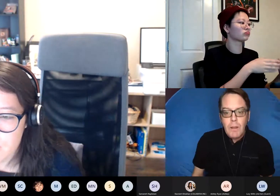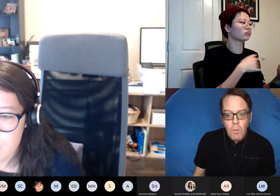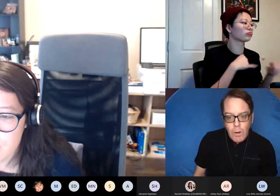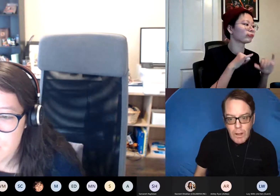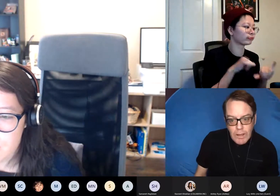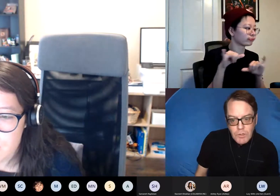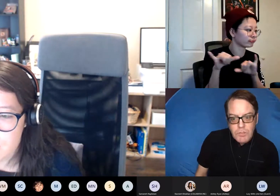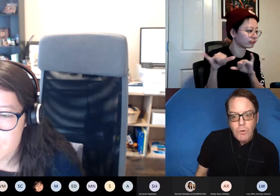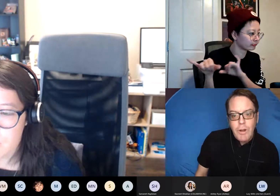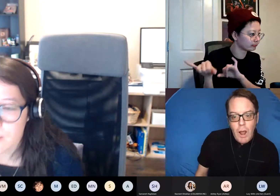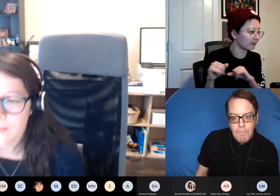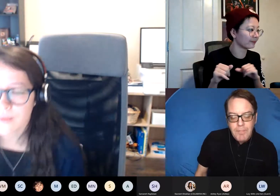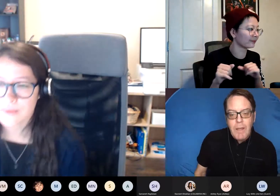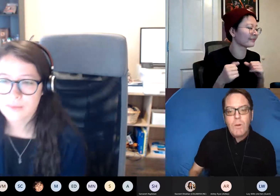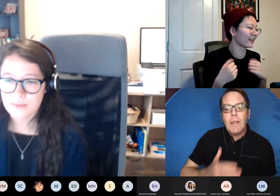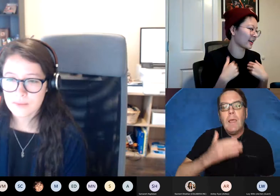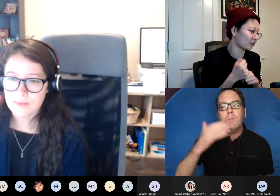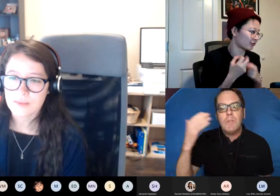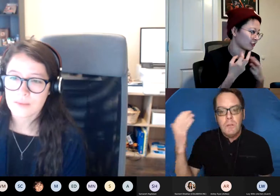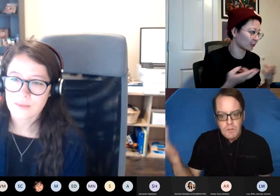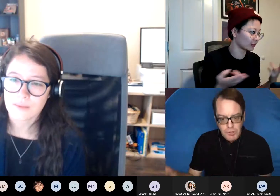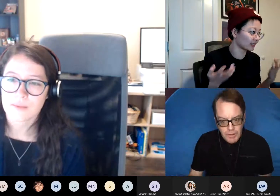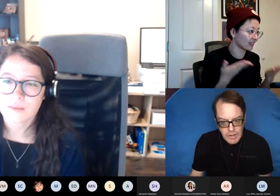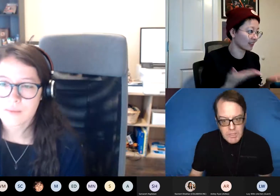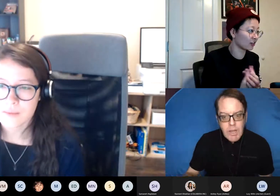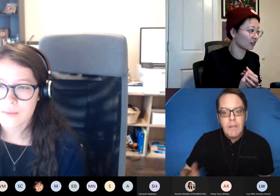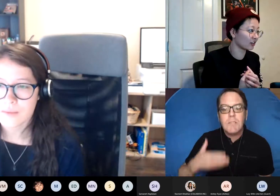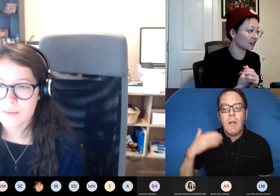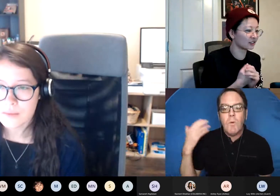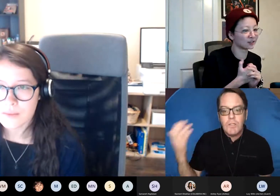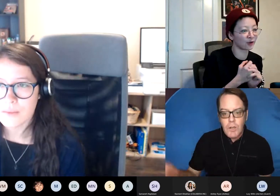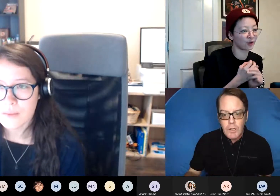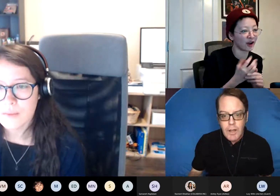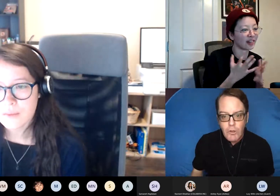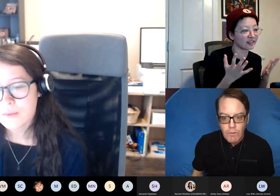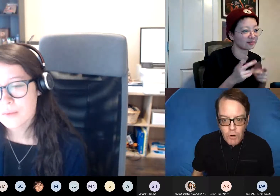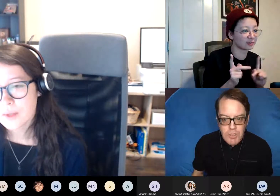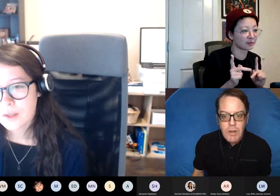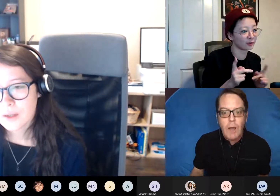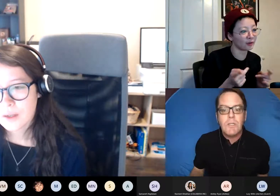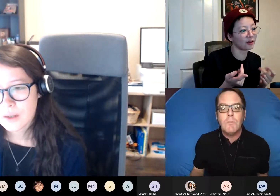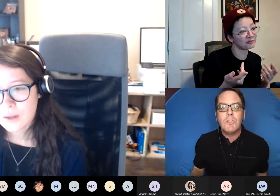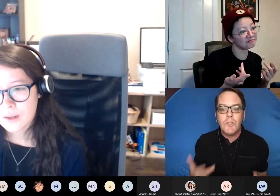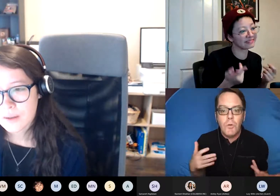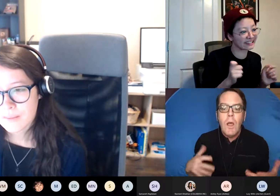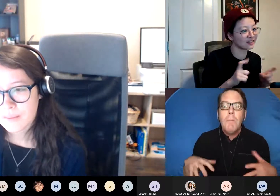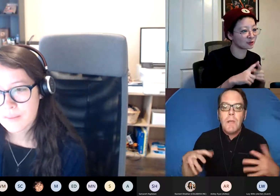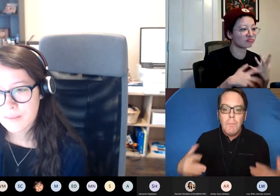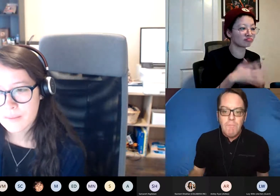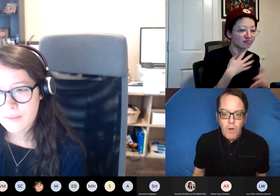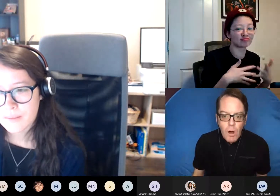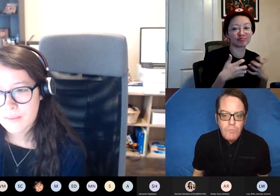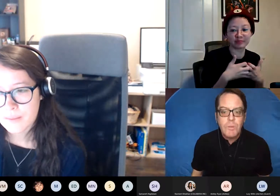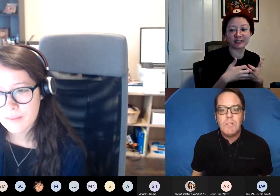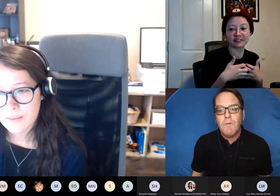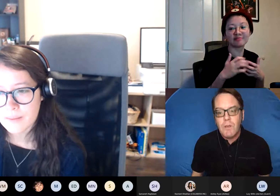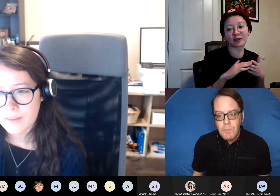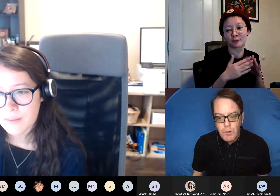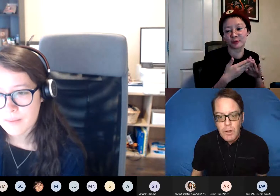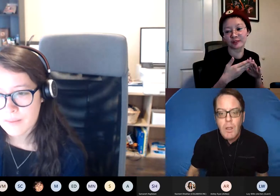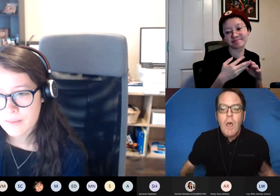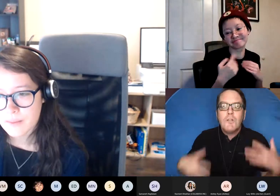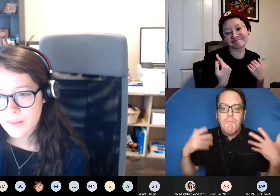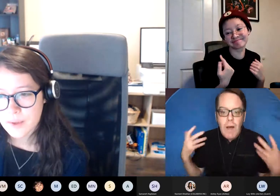difficult for me as I was growing up. But then when I came to the United States and went to Gallaudet University, I was able to become involved with the